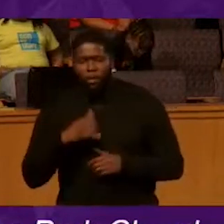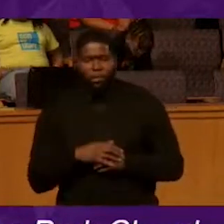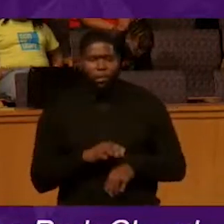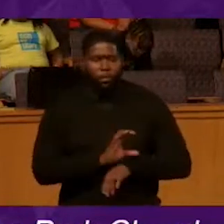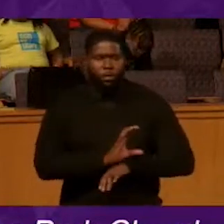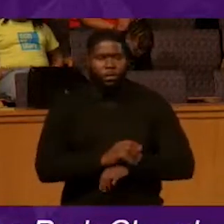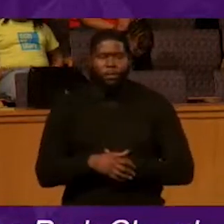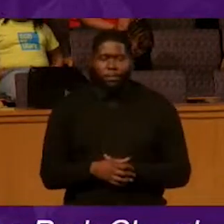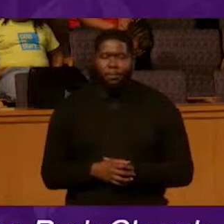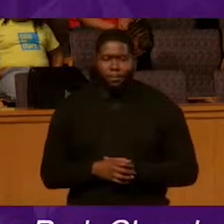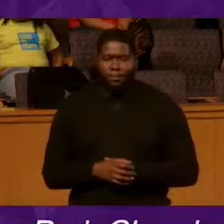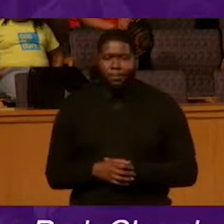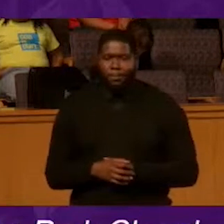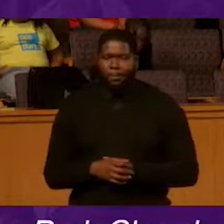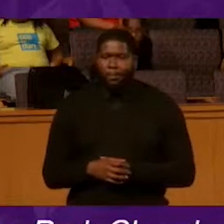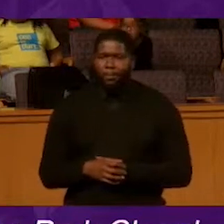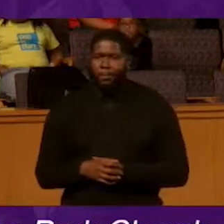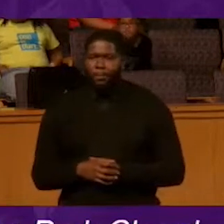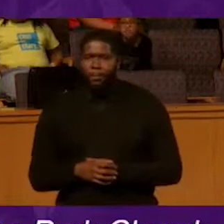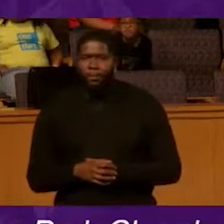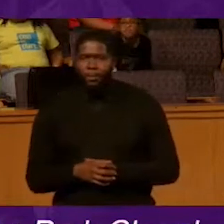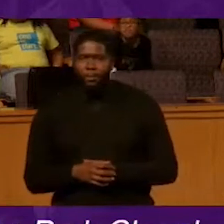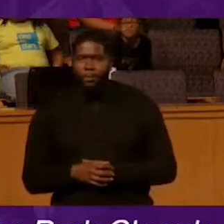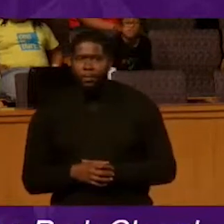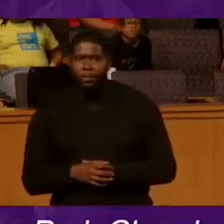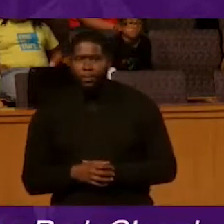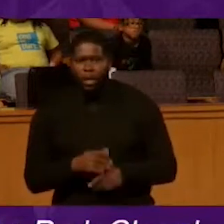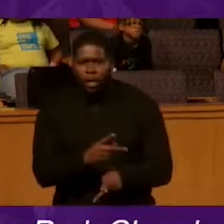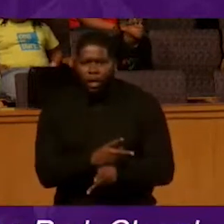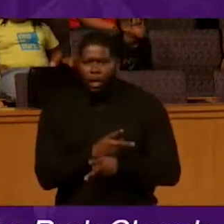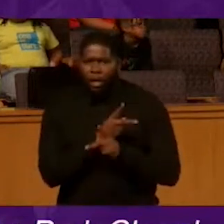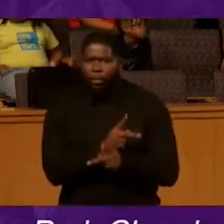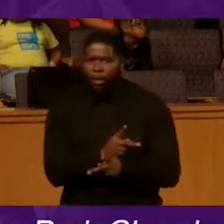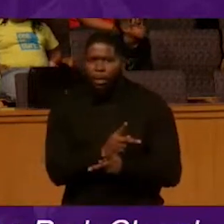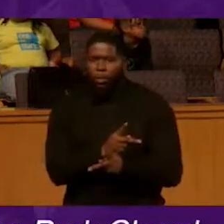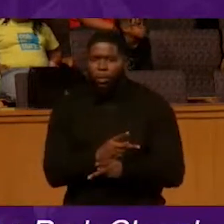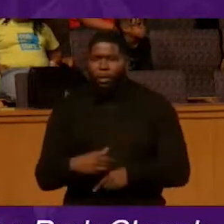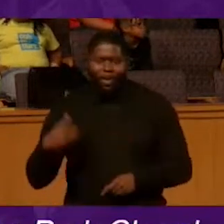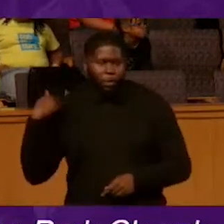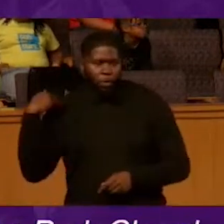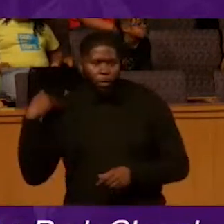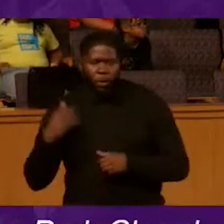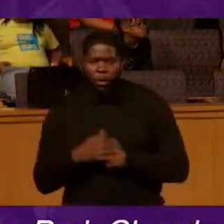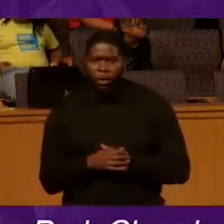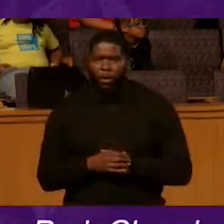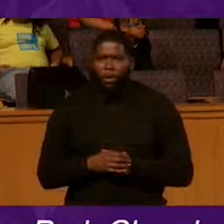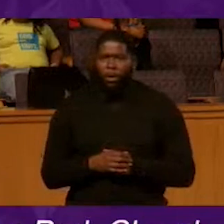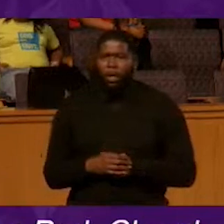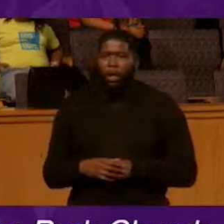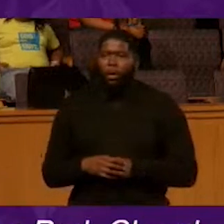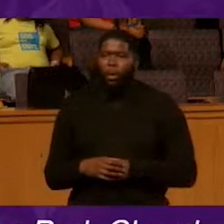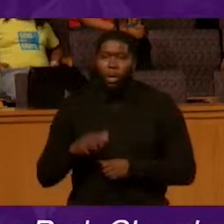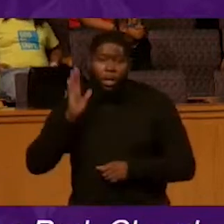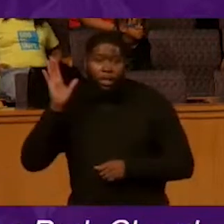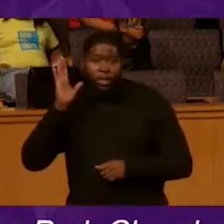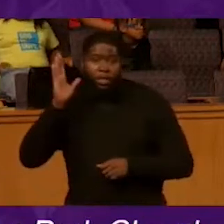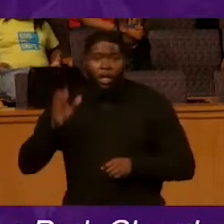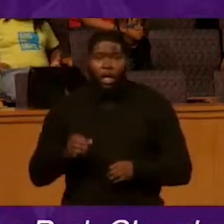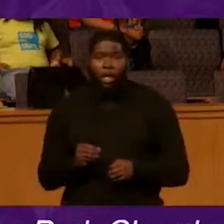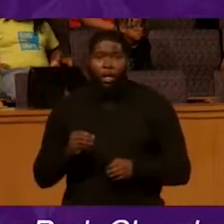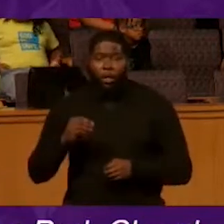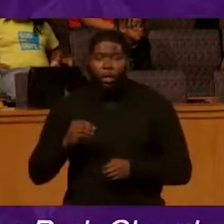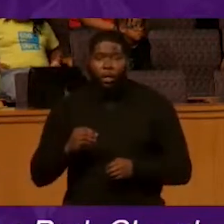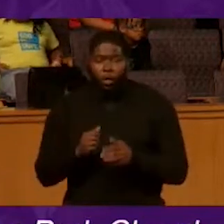youth@upbc.org. And also, keeping with our youth, our Sunday worship experience just has been